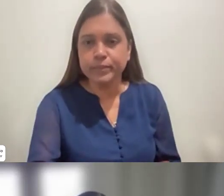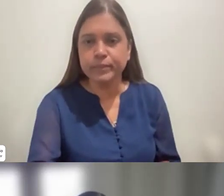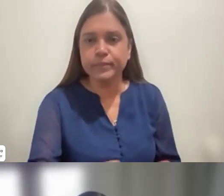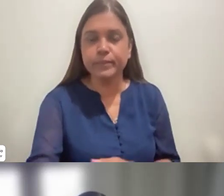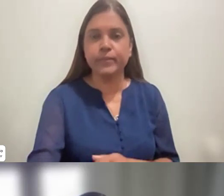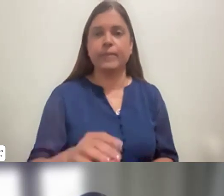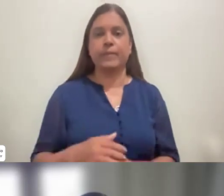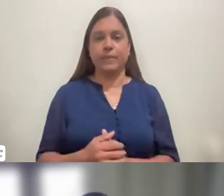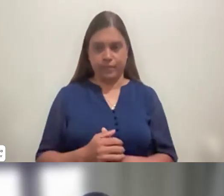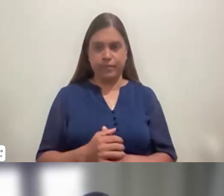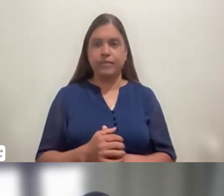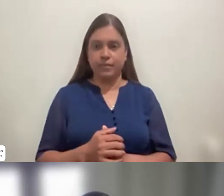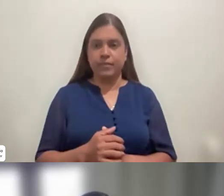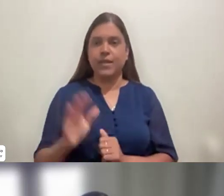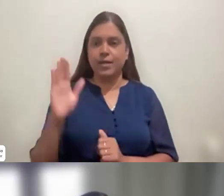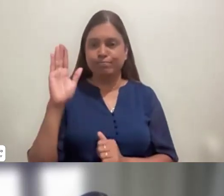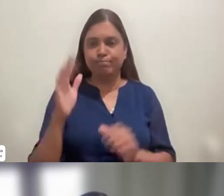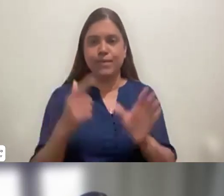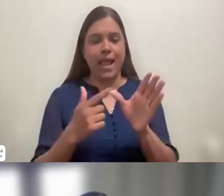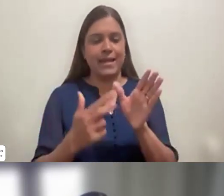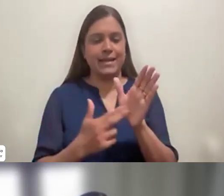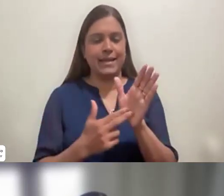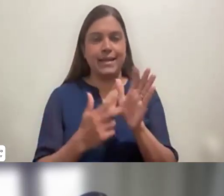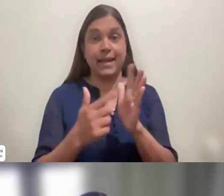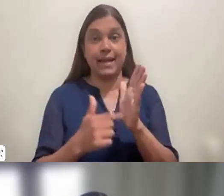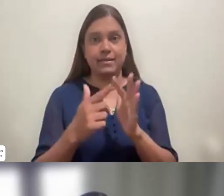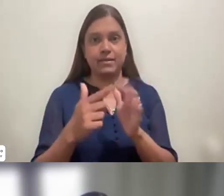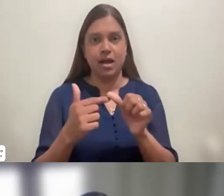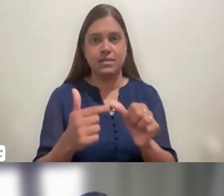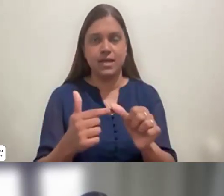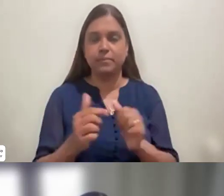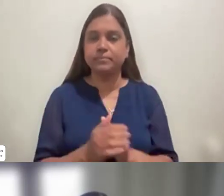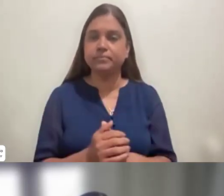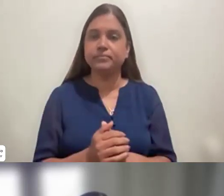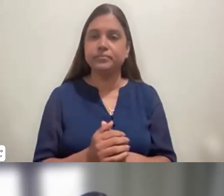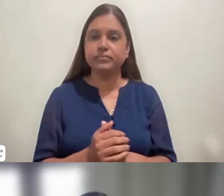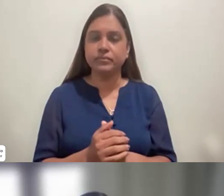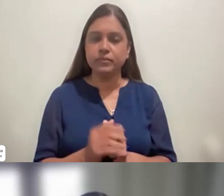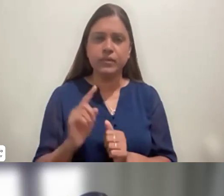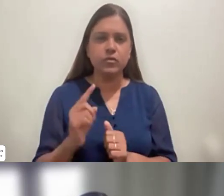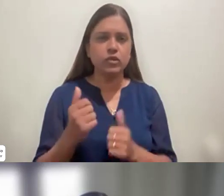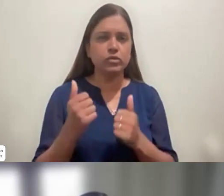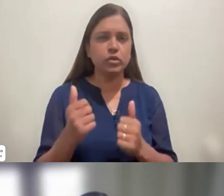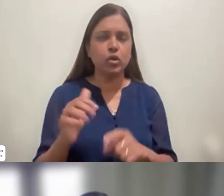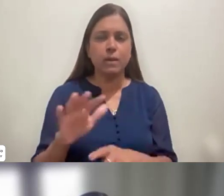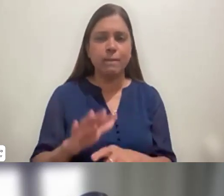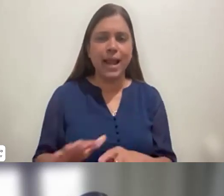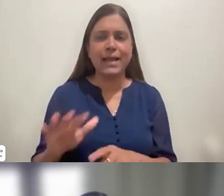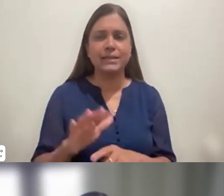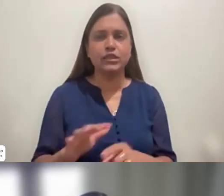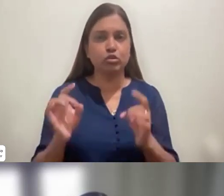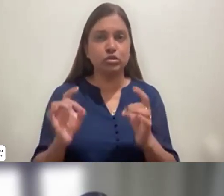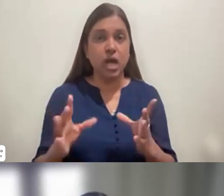Annie? Yes. So perhaps one of the first places to start is with NetSafe. There are